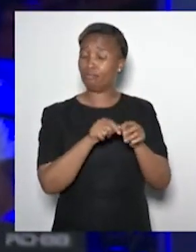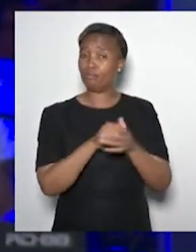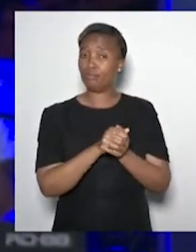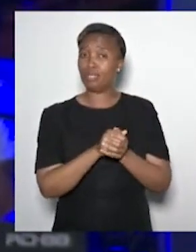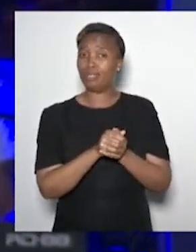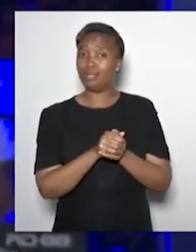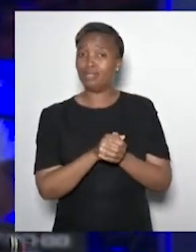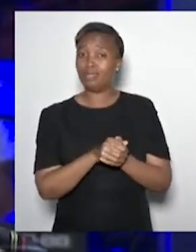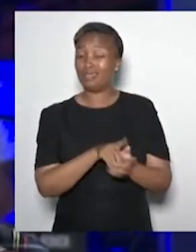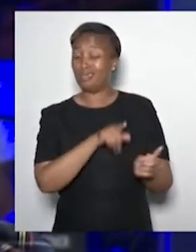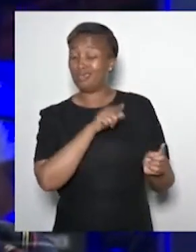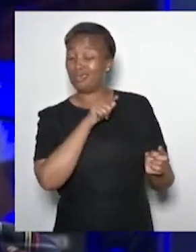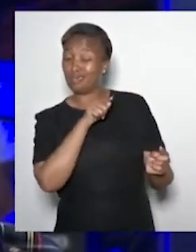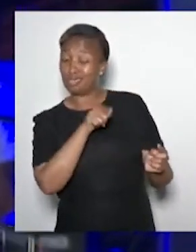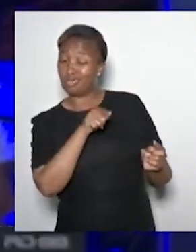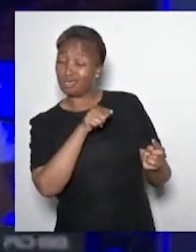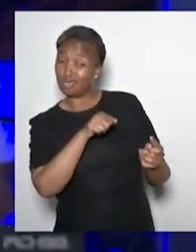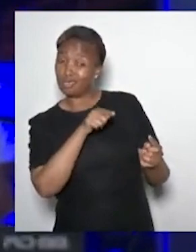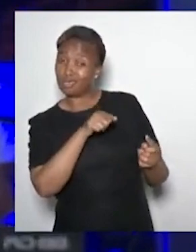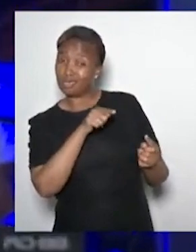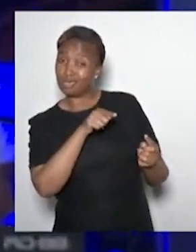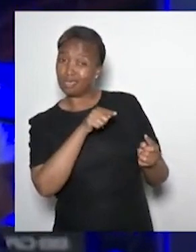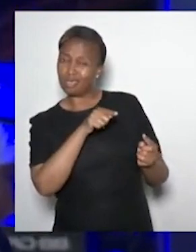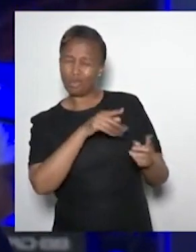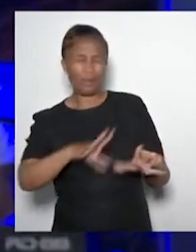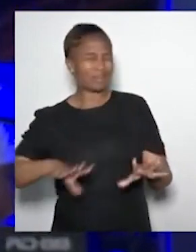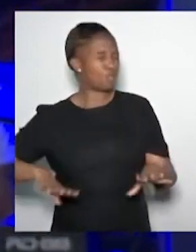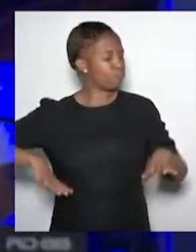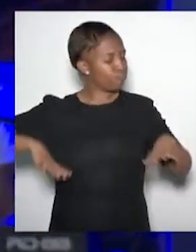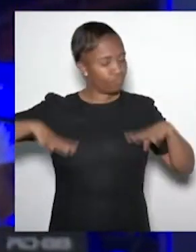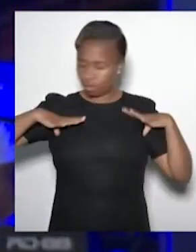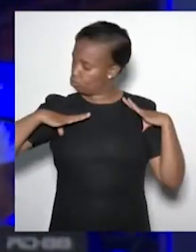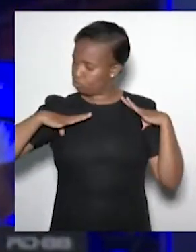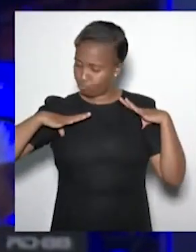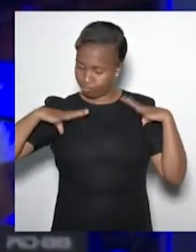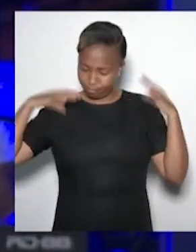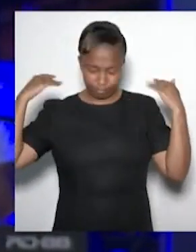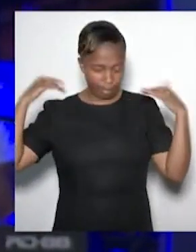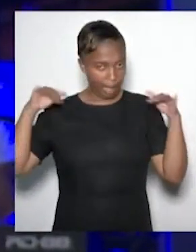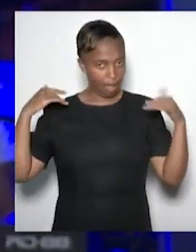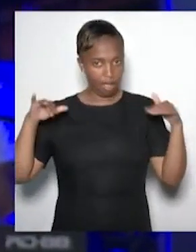He was filthy rich.